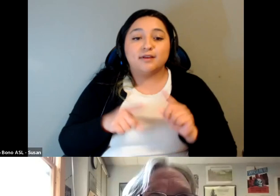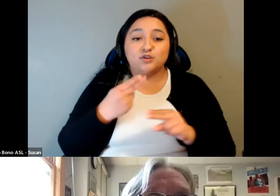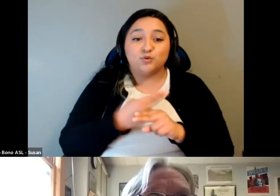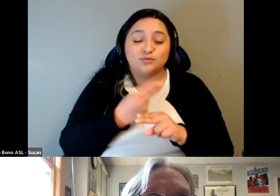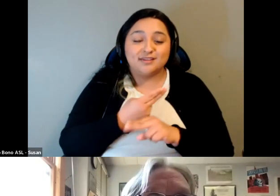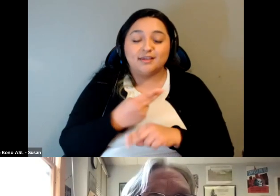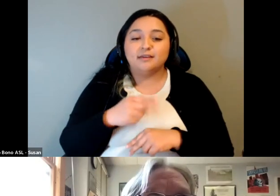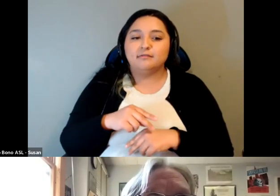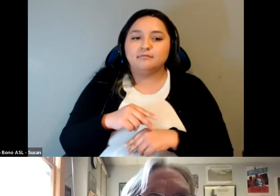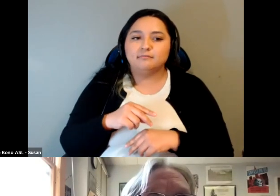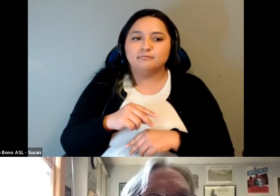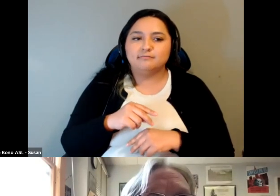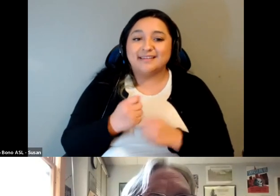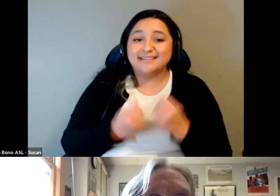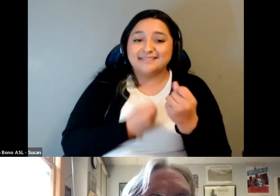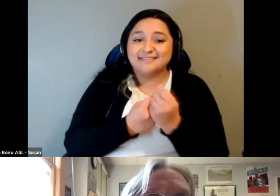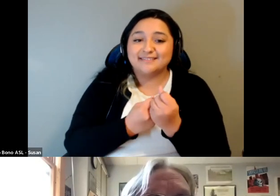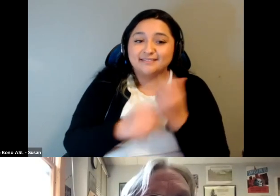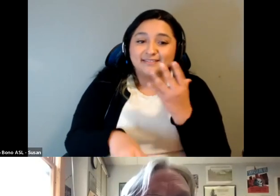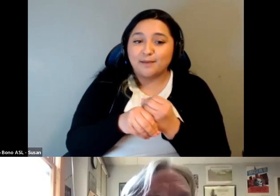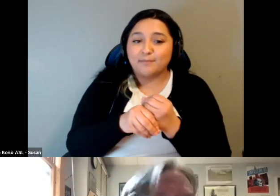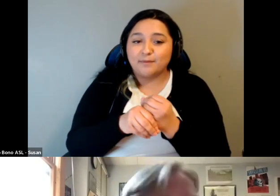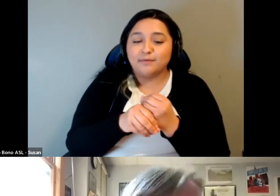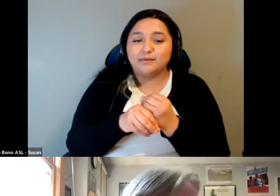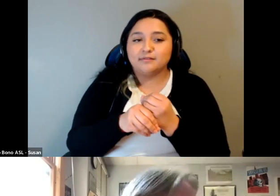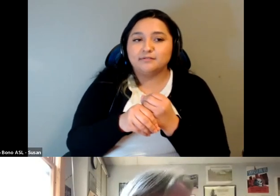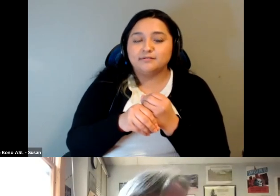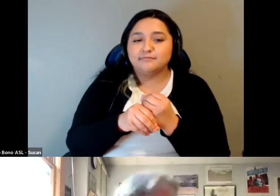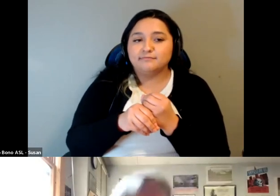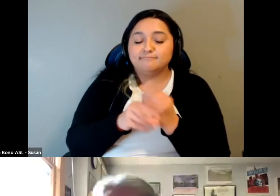supplements is that you're placing people in, you know,